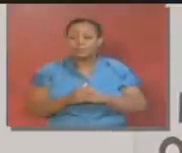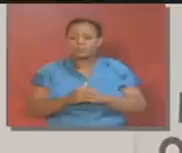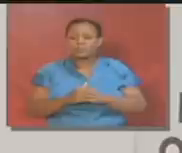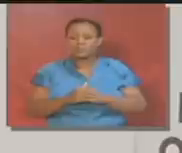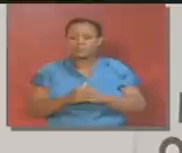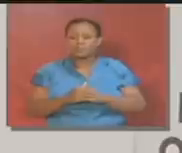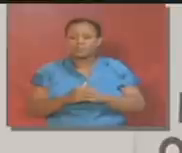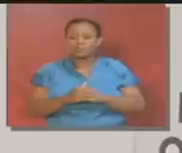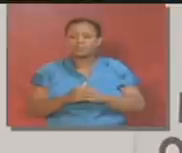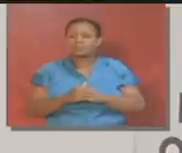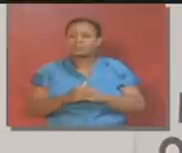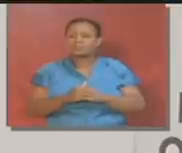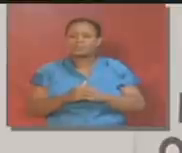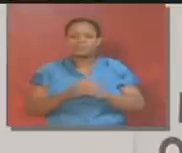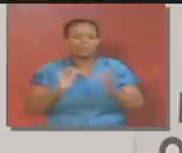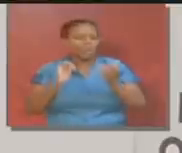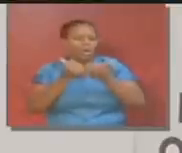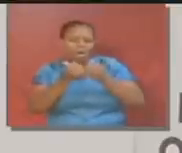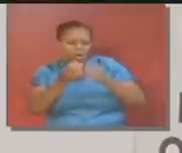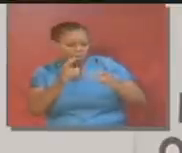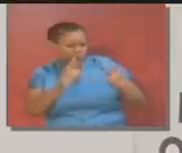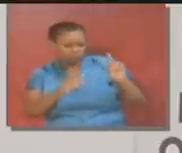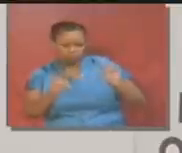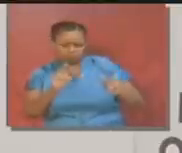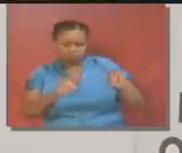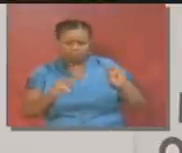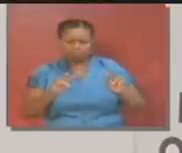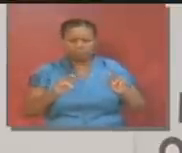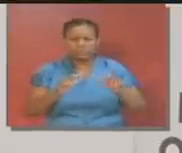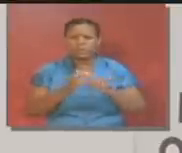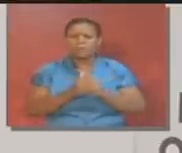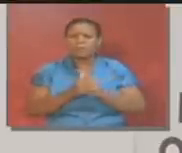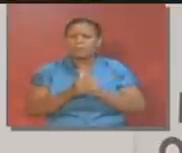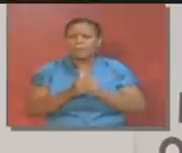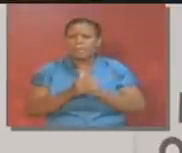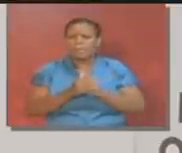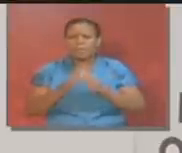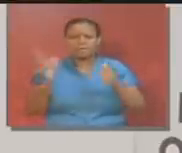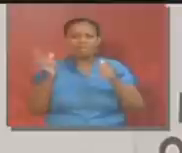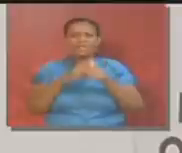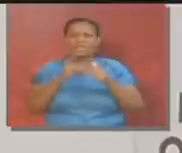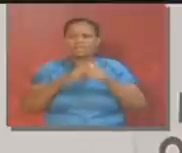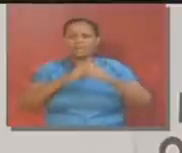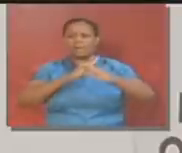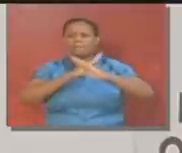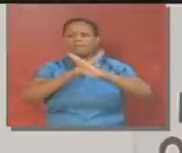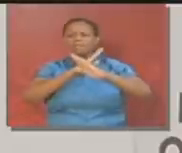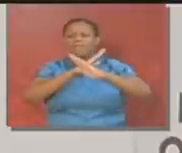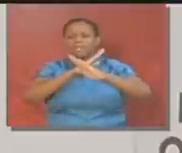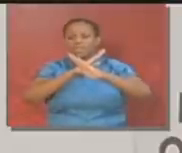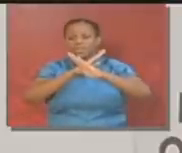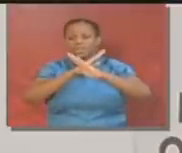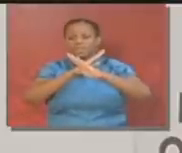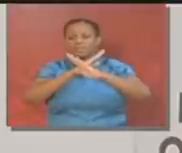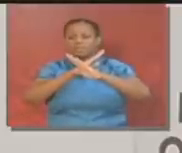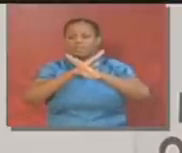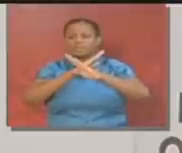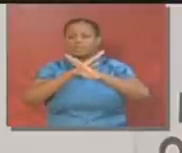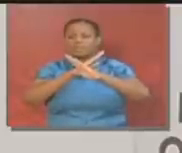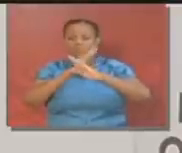repetitive thing we see all the time, but it's actually really simple. The first thing is prevention. We know that MIS-C happens 4 to